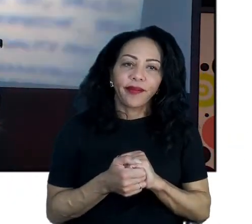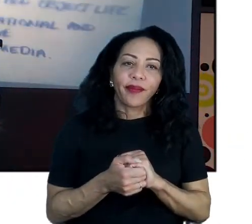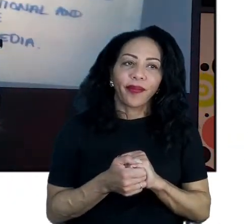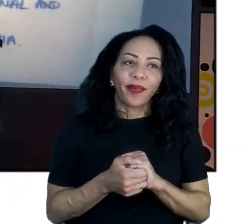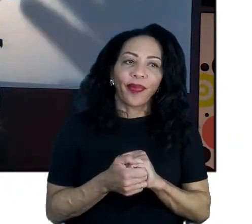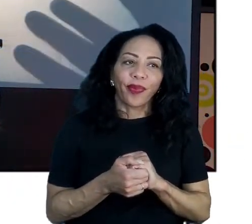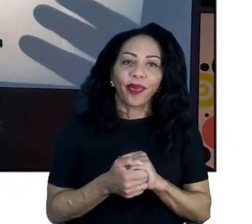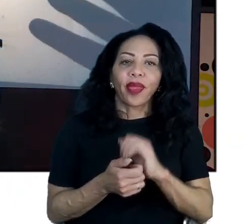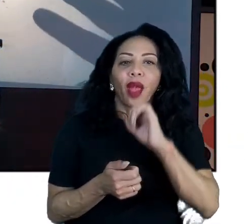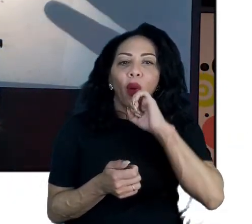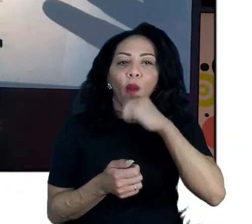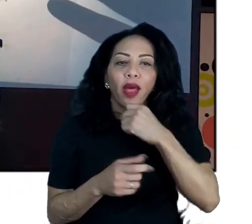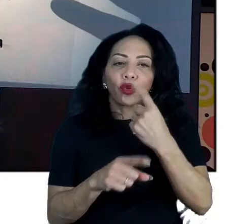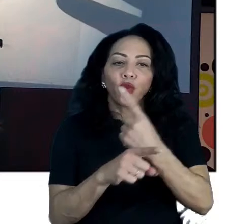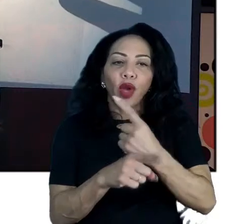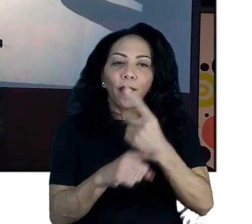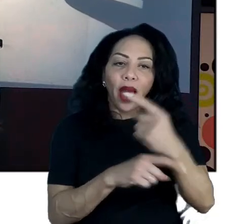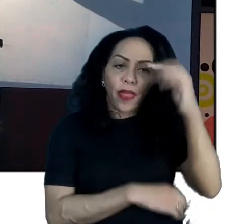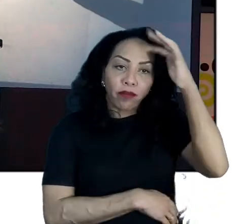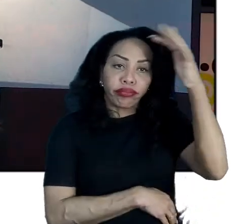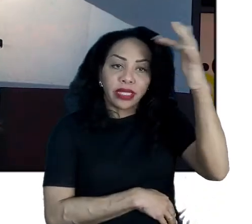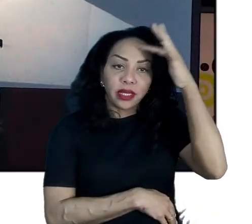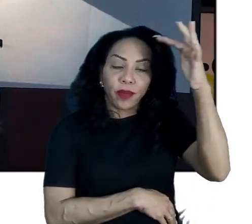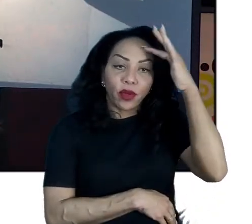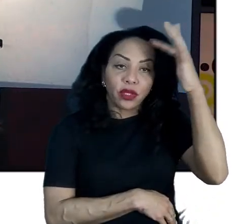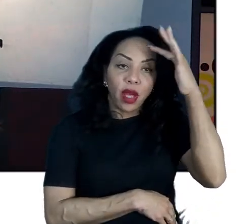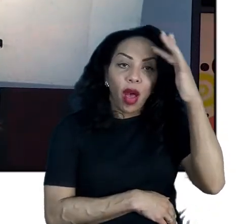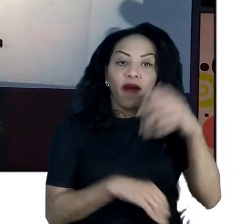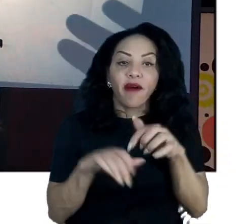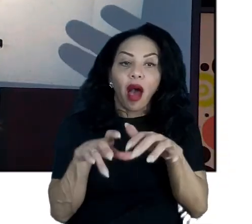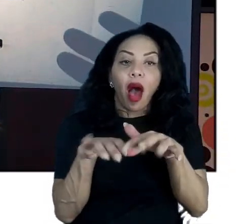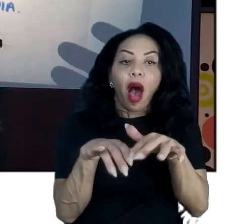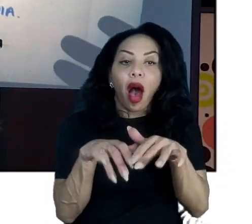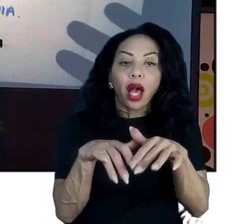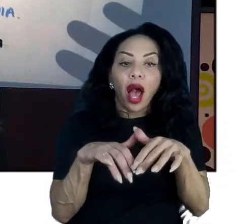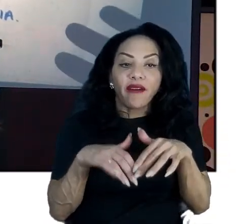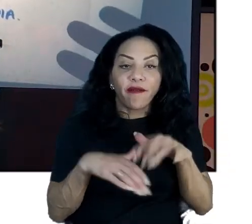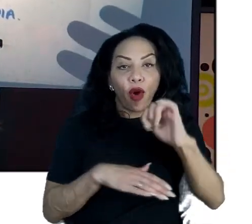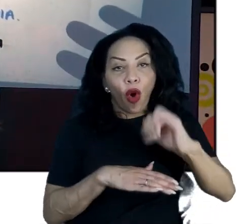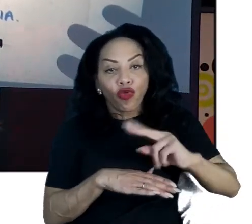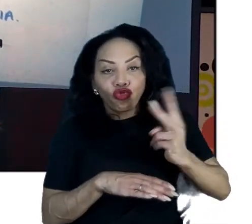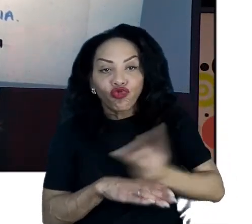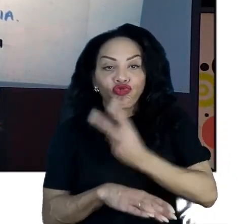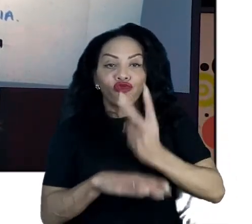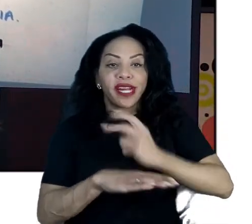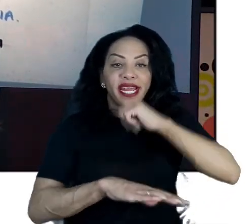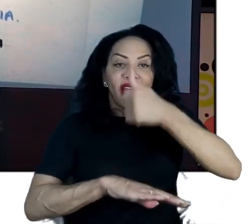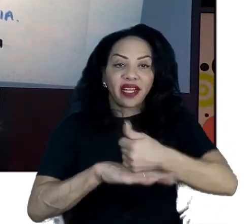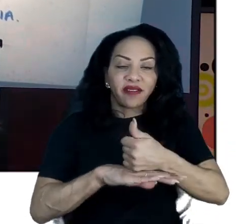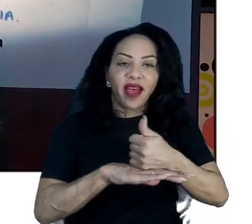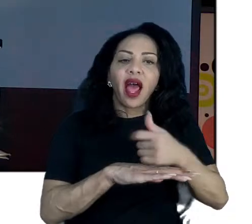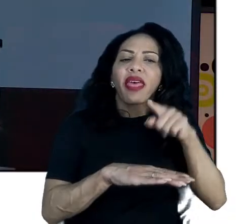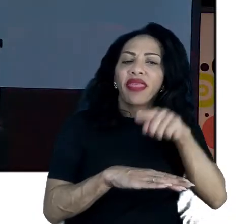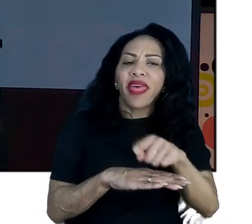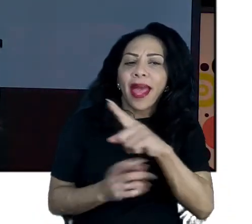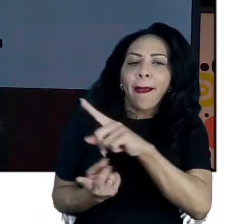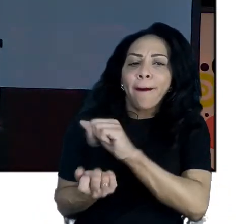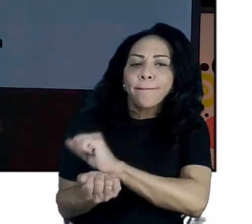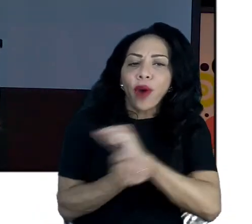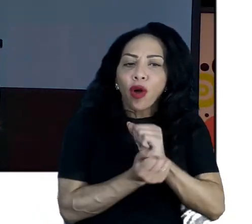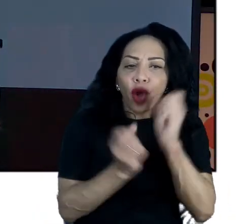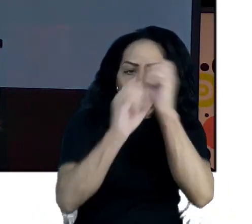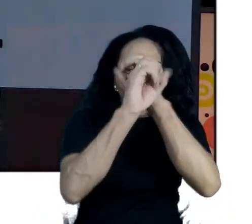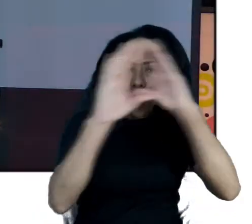archival reactivation, which draw on media archaeology. So